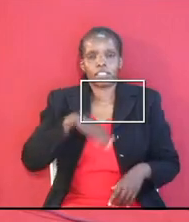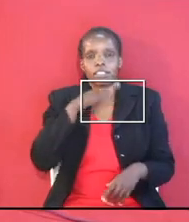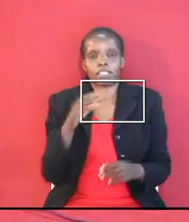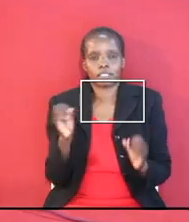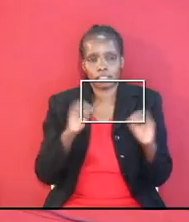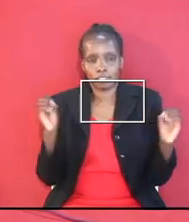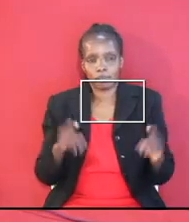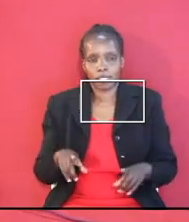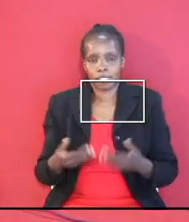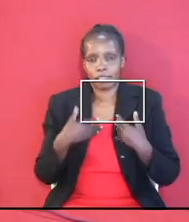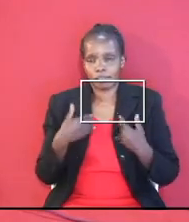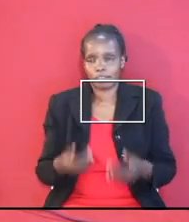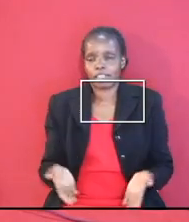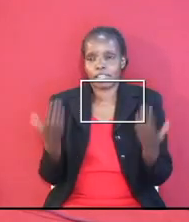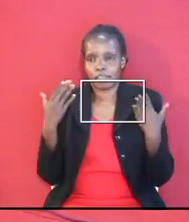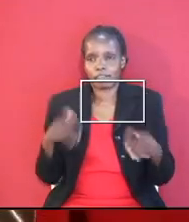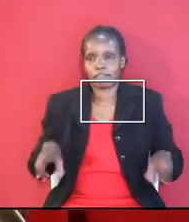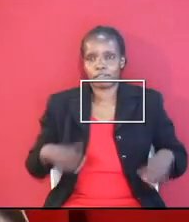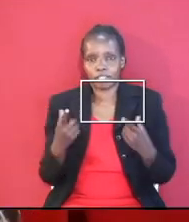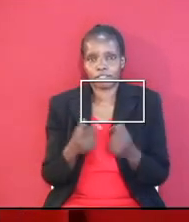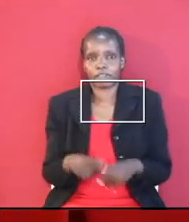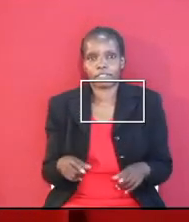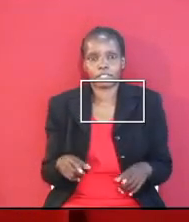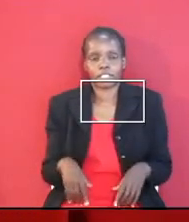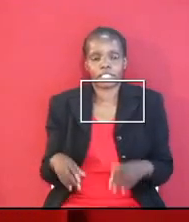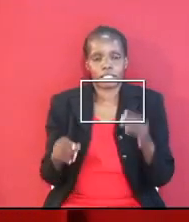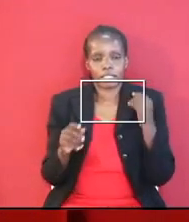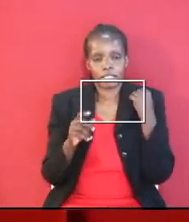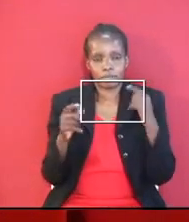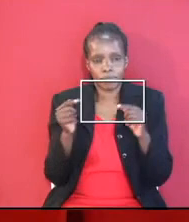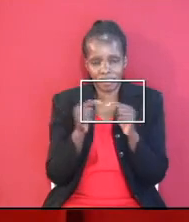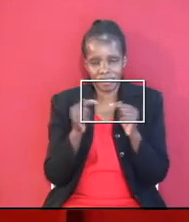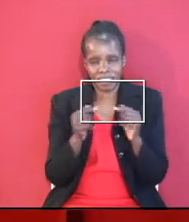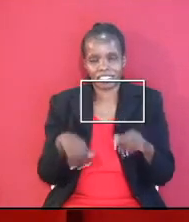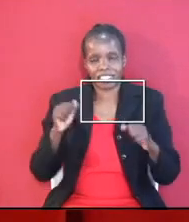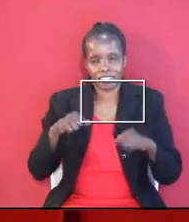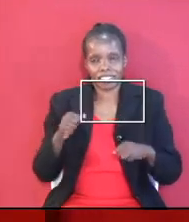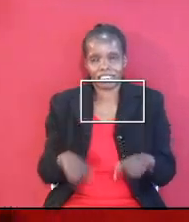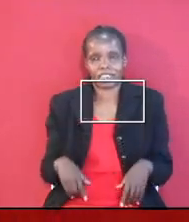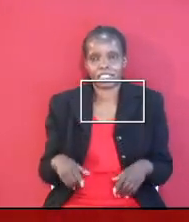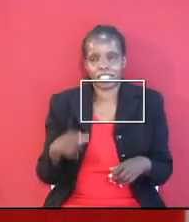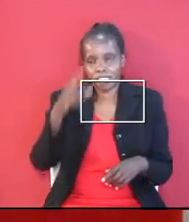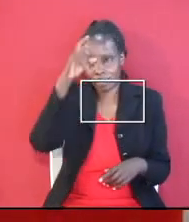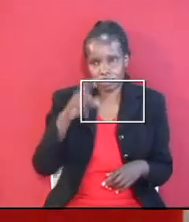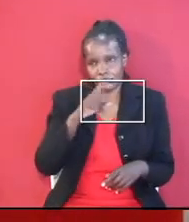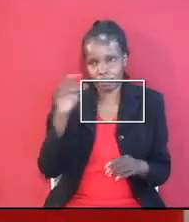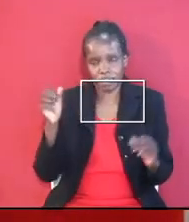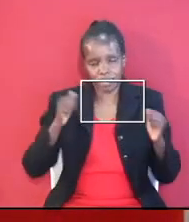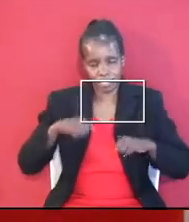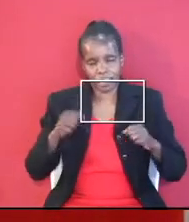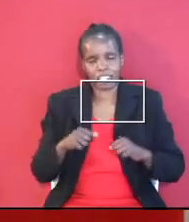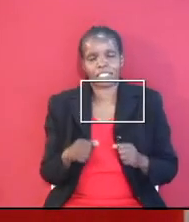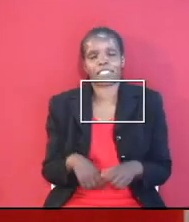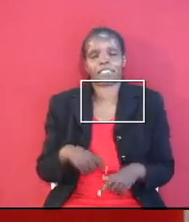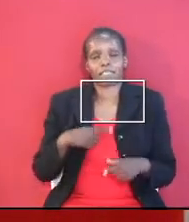Eternal life. Was Jesus persecuted? Yes. Was he tempted by the devil? Yes. Was he crucified on the cross? Yes. Did